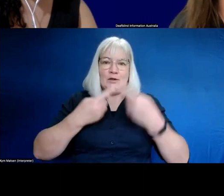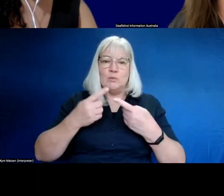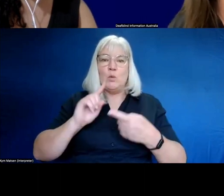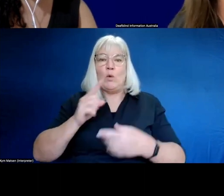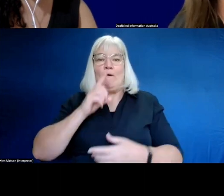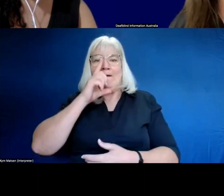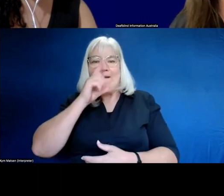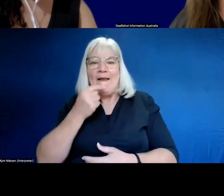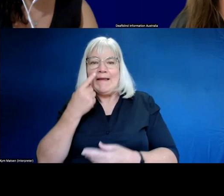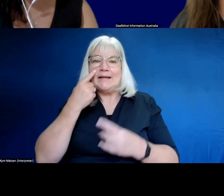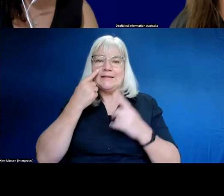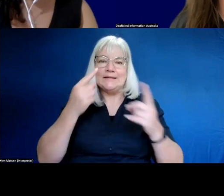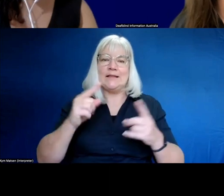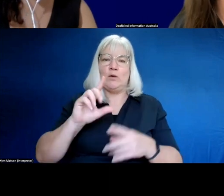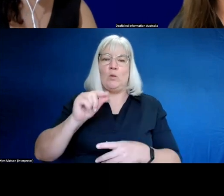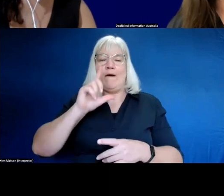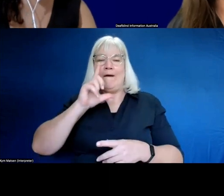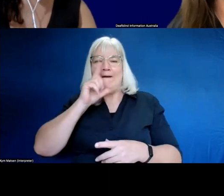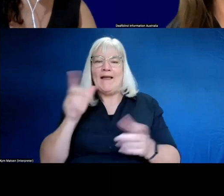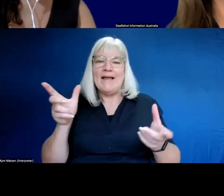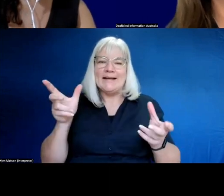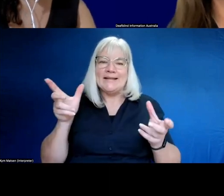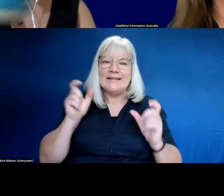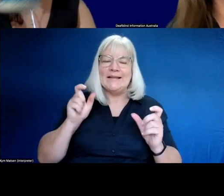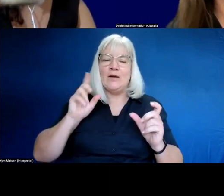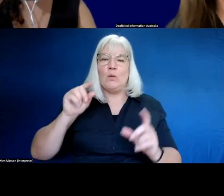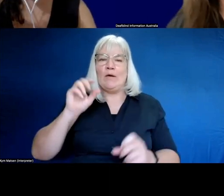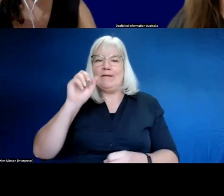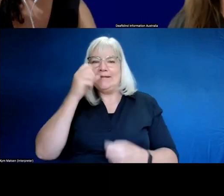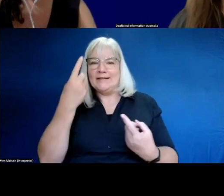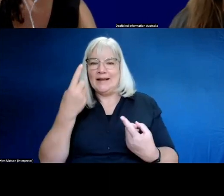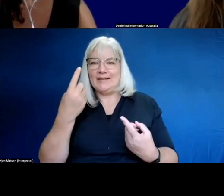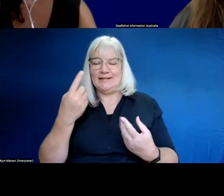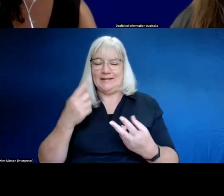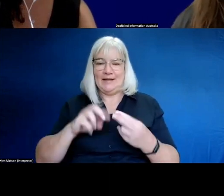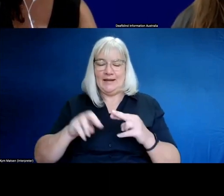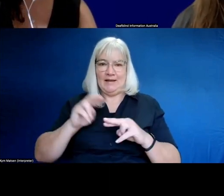what sound is this child accessing? Well, if they're not wearing